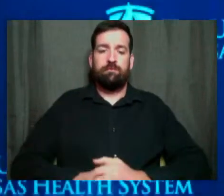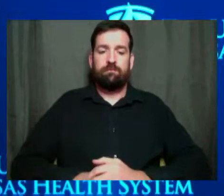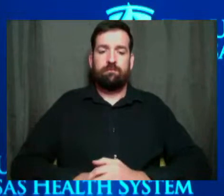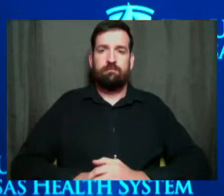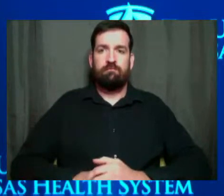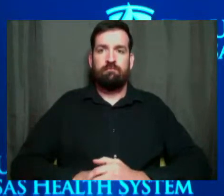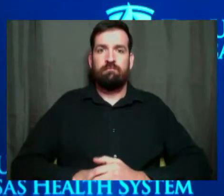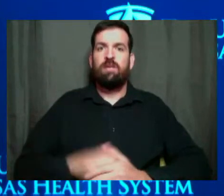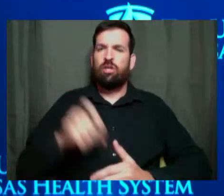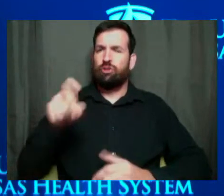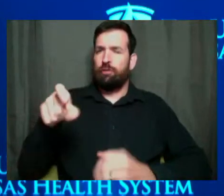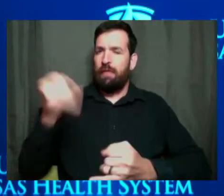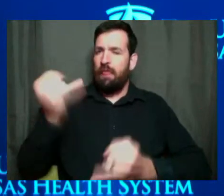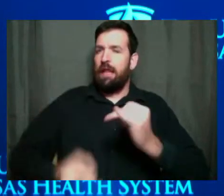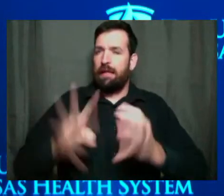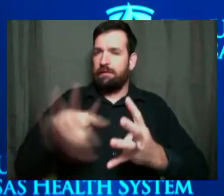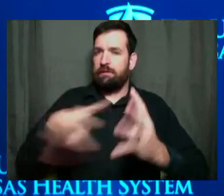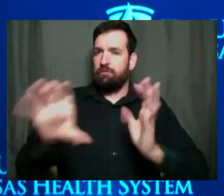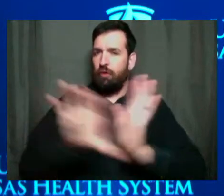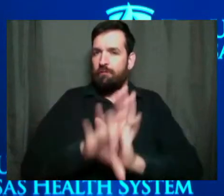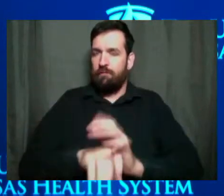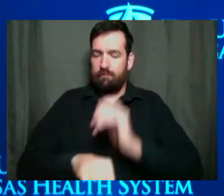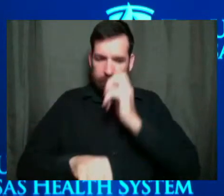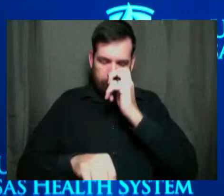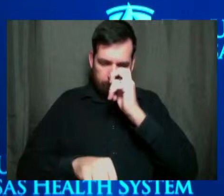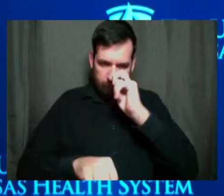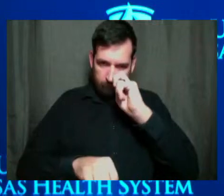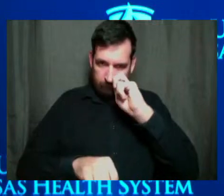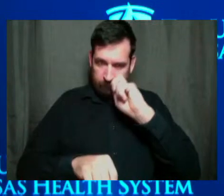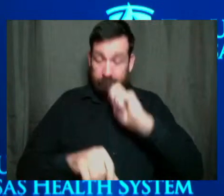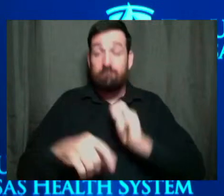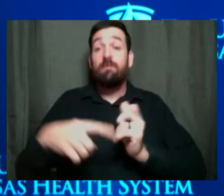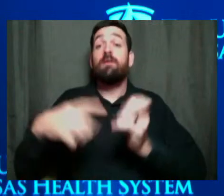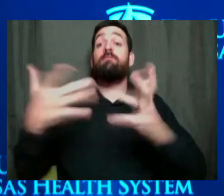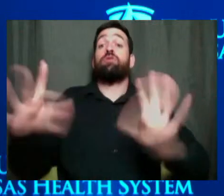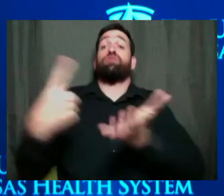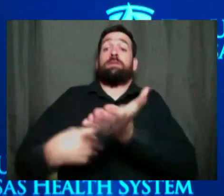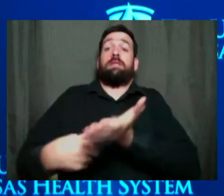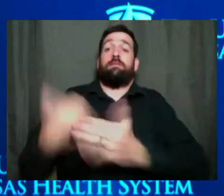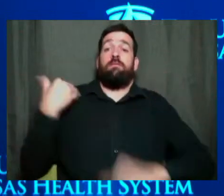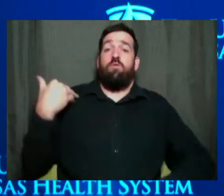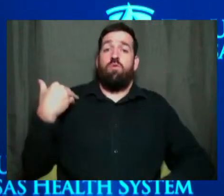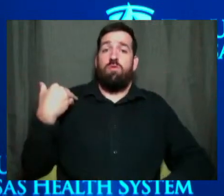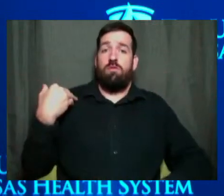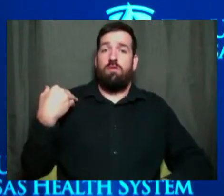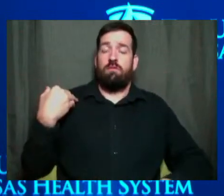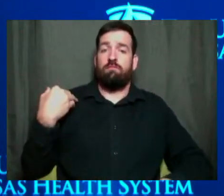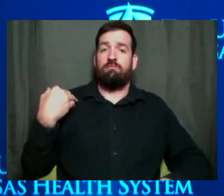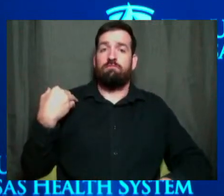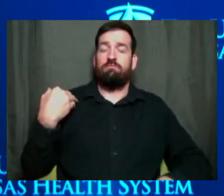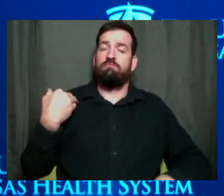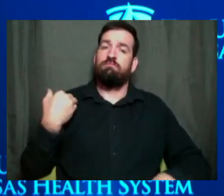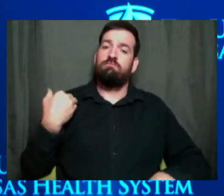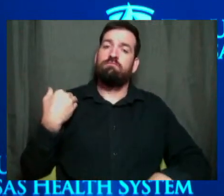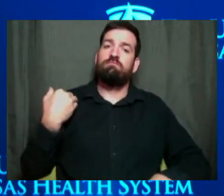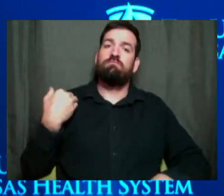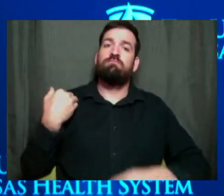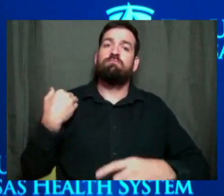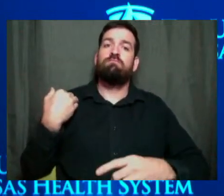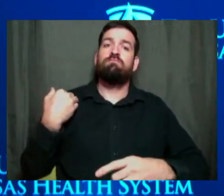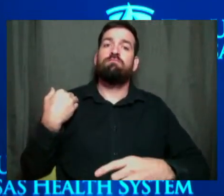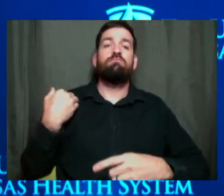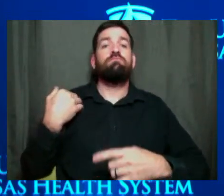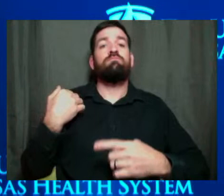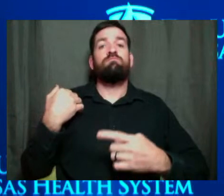but. You know, we've talked before on this program about the New England Journal of Medicine has a podcast open to the